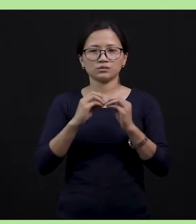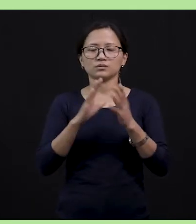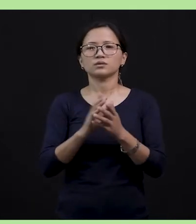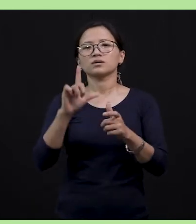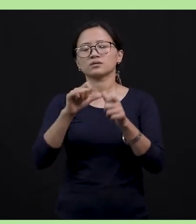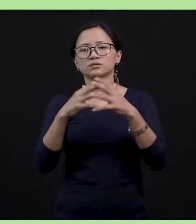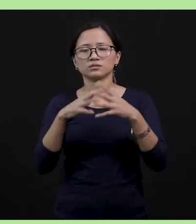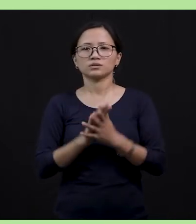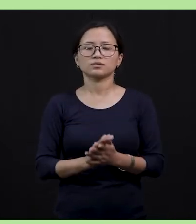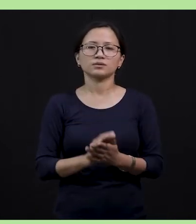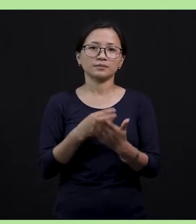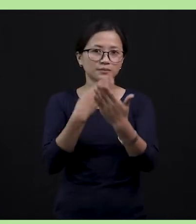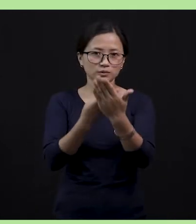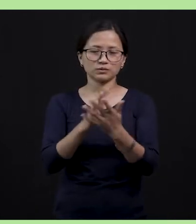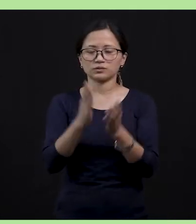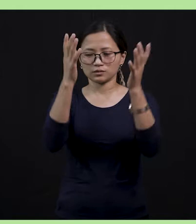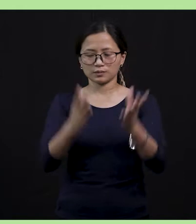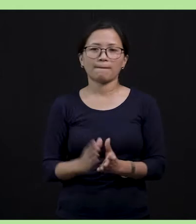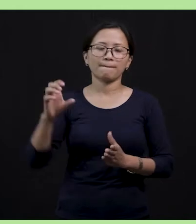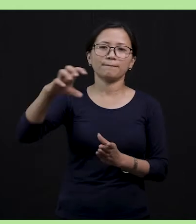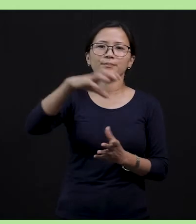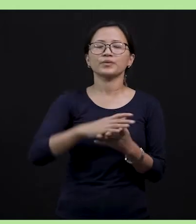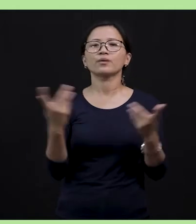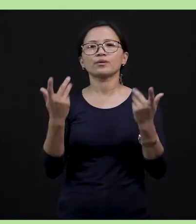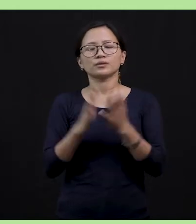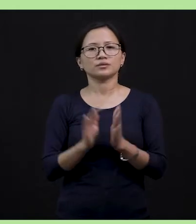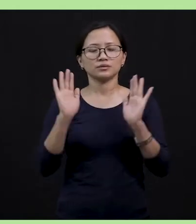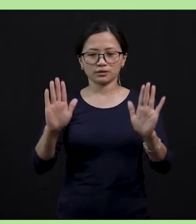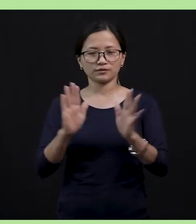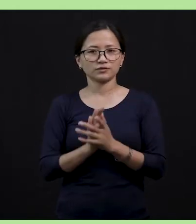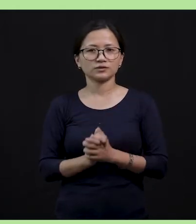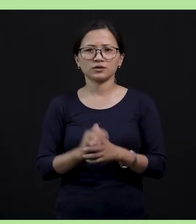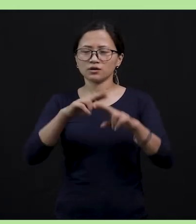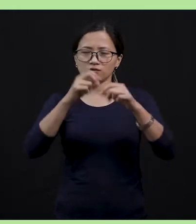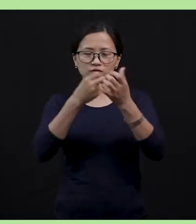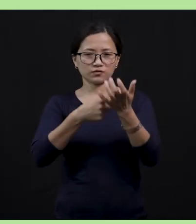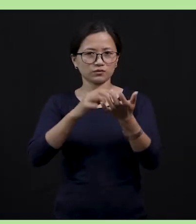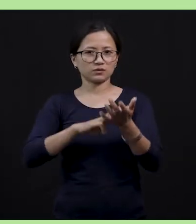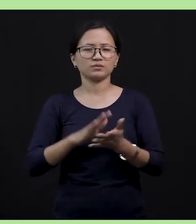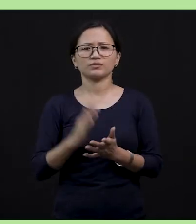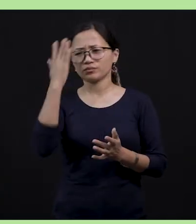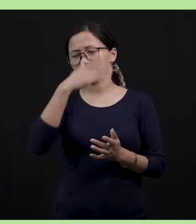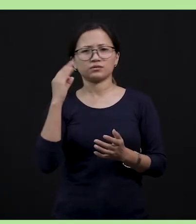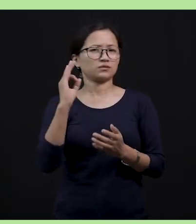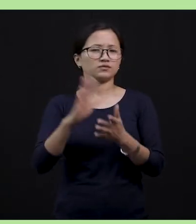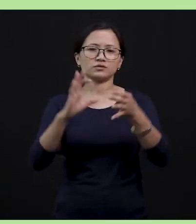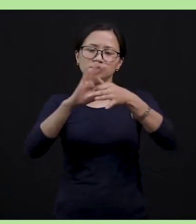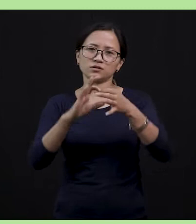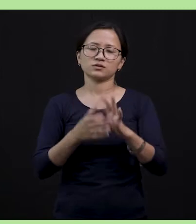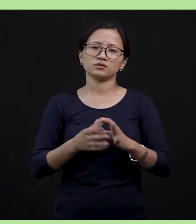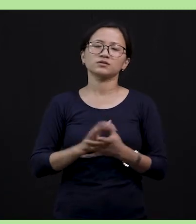laws are implemented in the country. So whereas you have in parliamentary form of democracy, there's a beautiful relationship